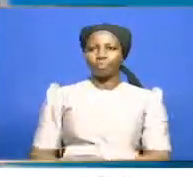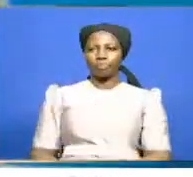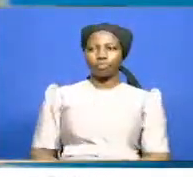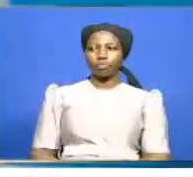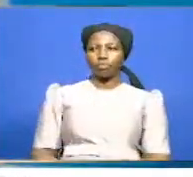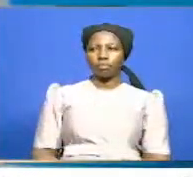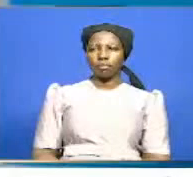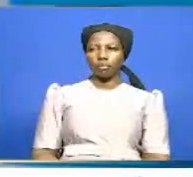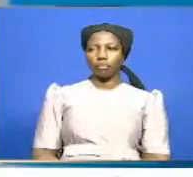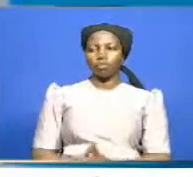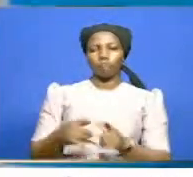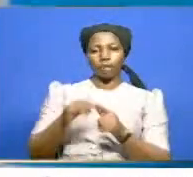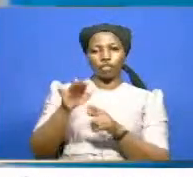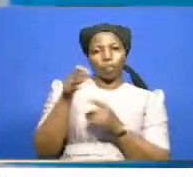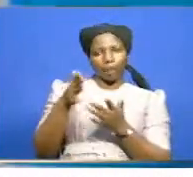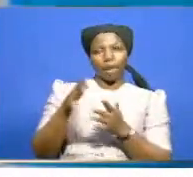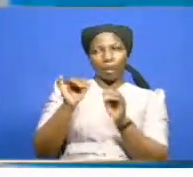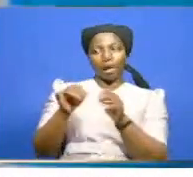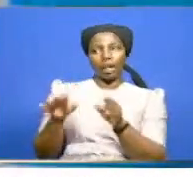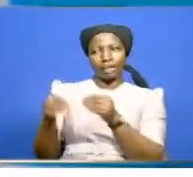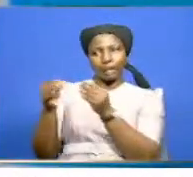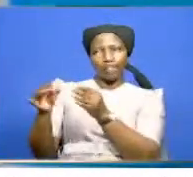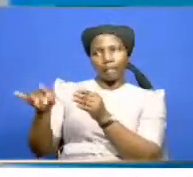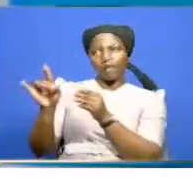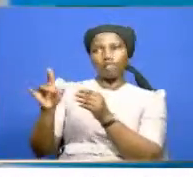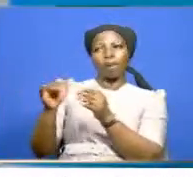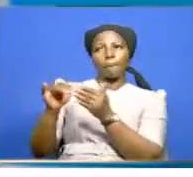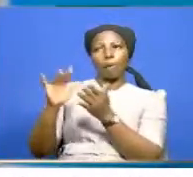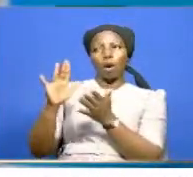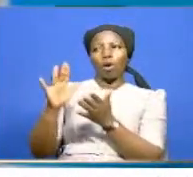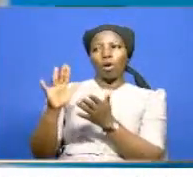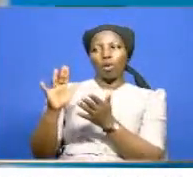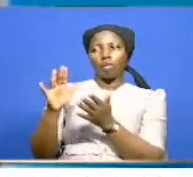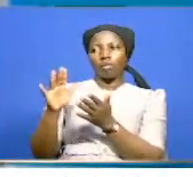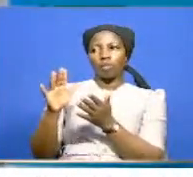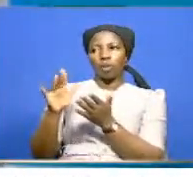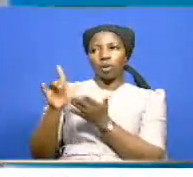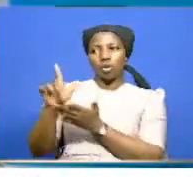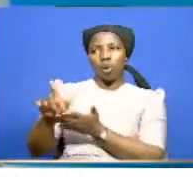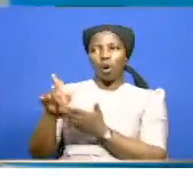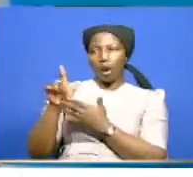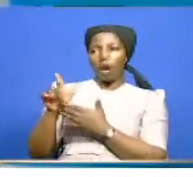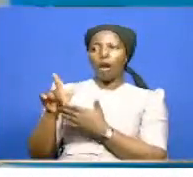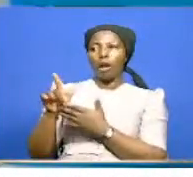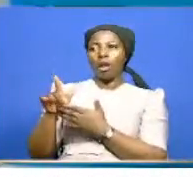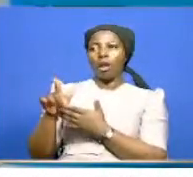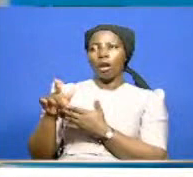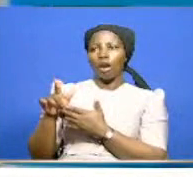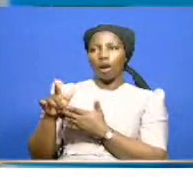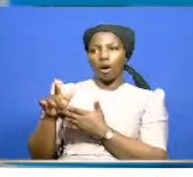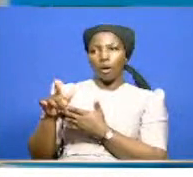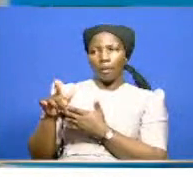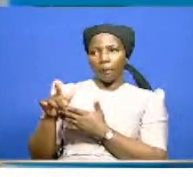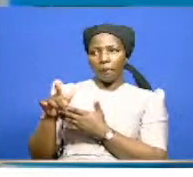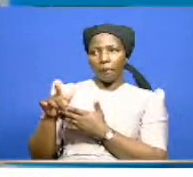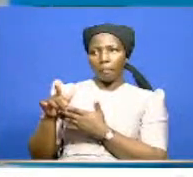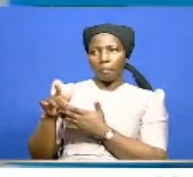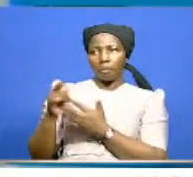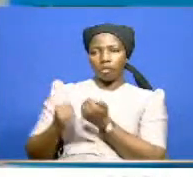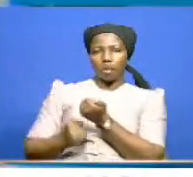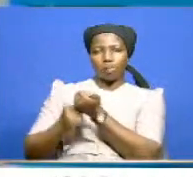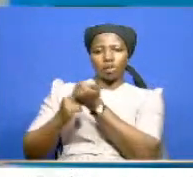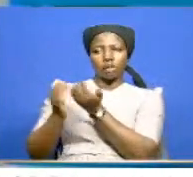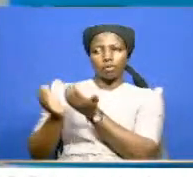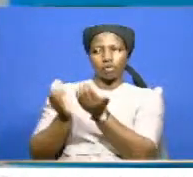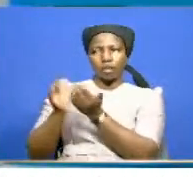history. And then from there, we can give him a further facility to to boost up the business.